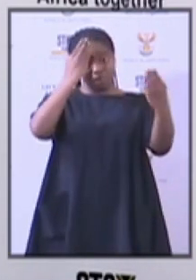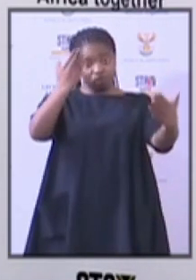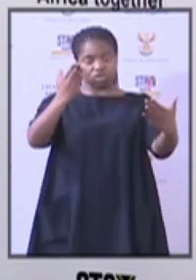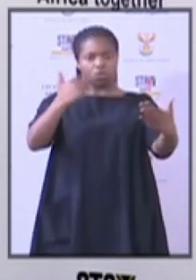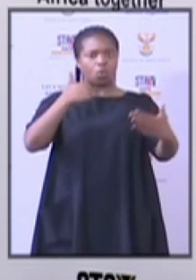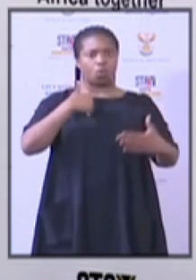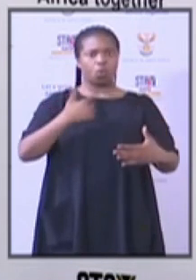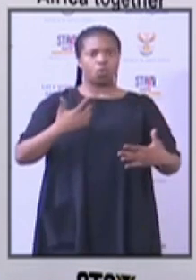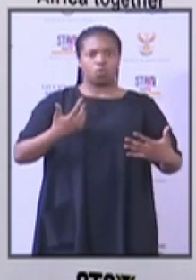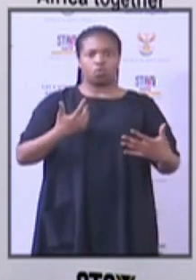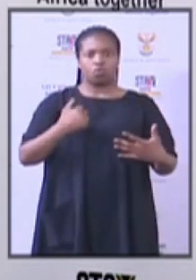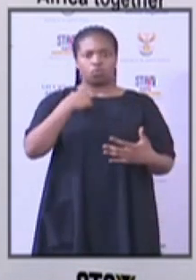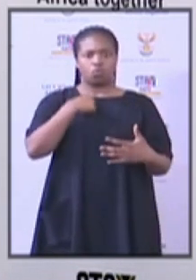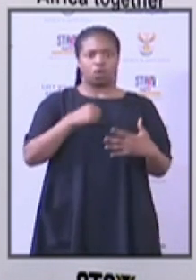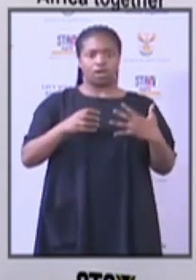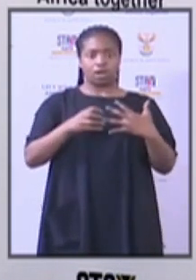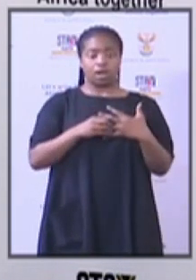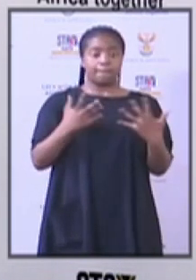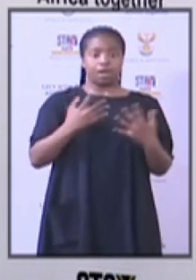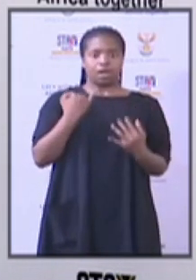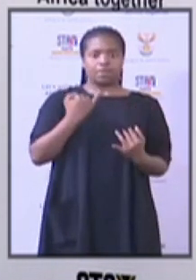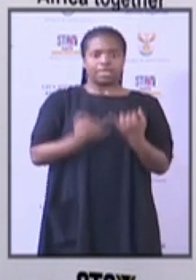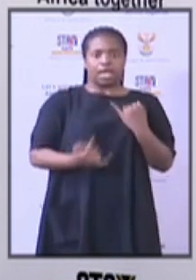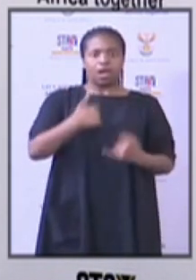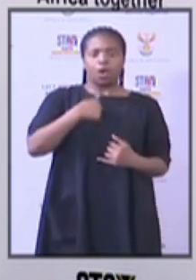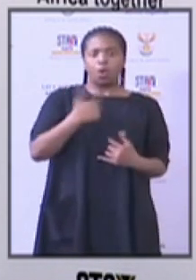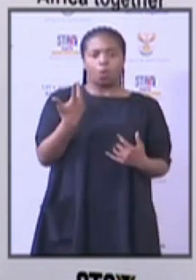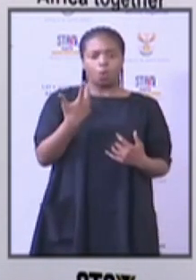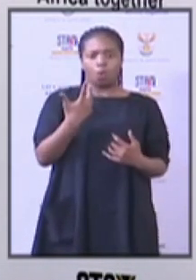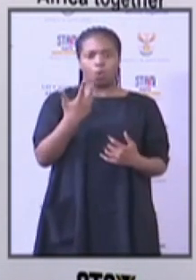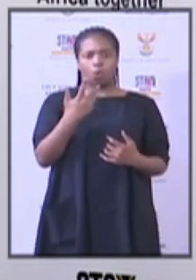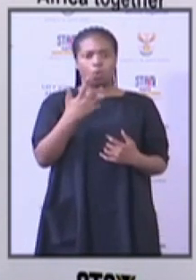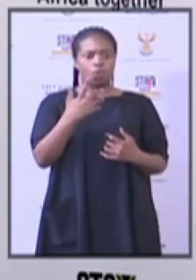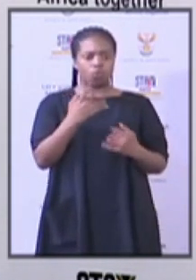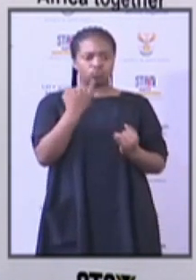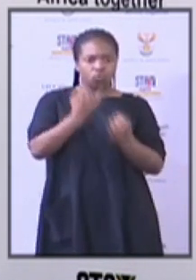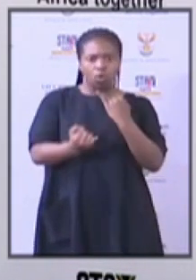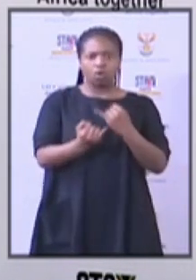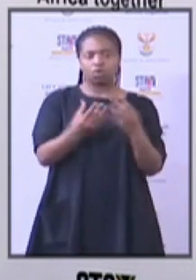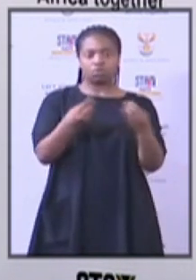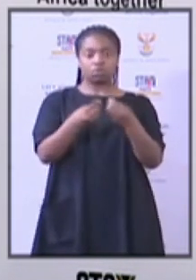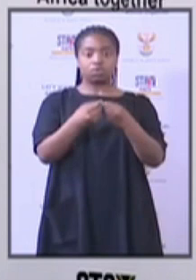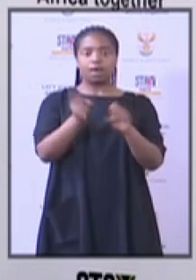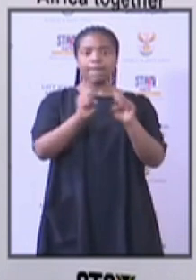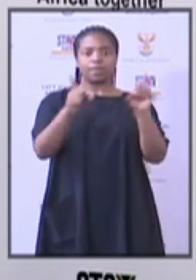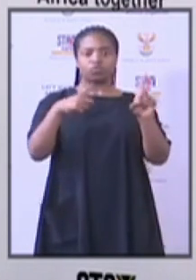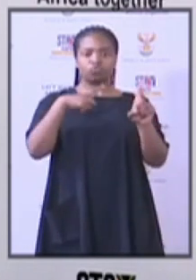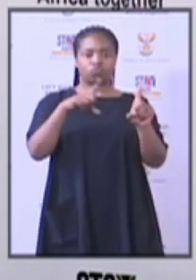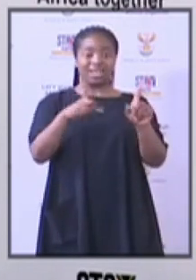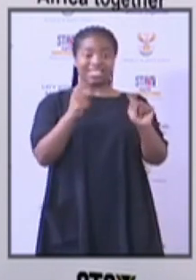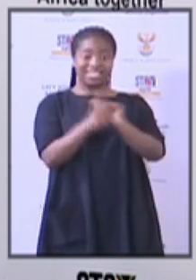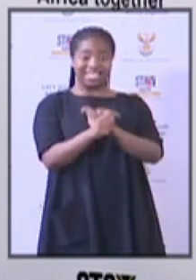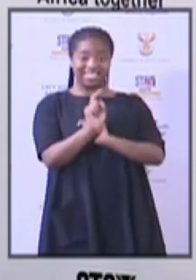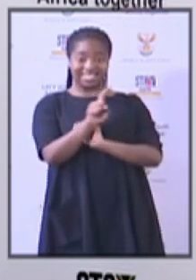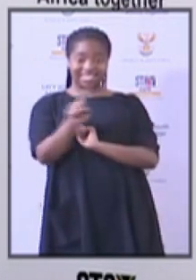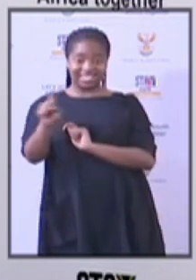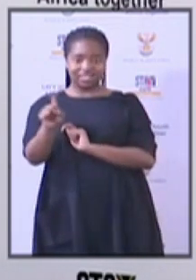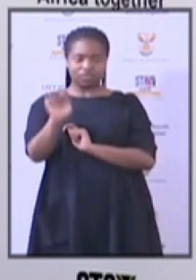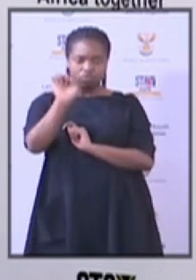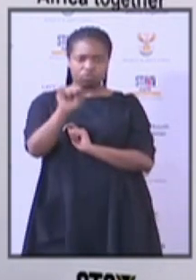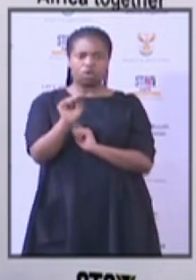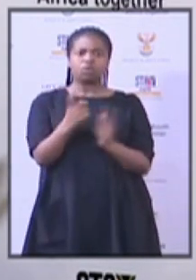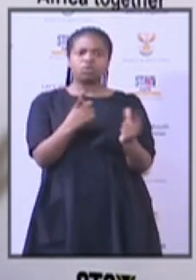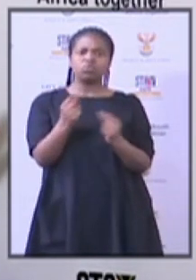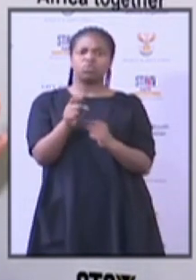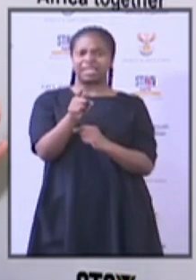fetola leina ile gore a se phošo ya rena leina lo lengwadileng mo, o bo lengwadile la gago mara o nyaka go le fetola, o re botše le leng gore